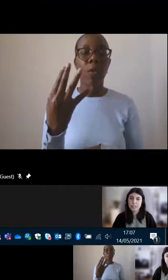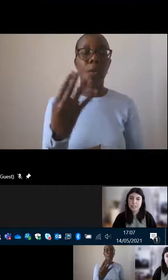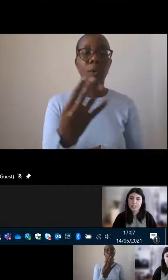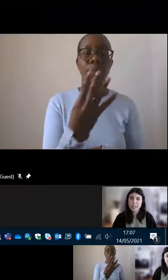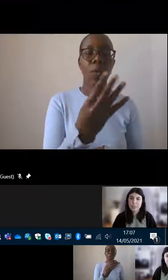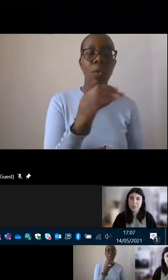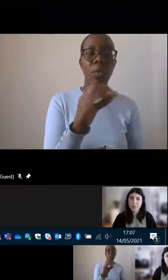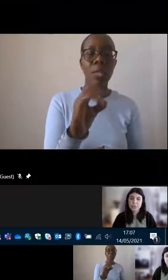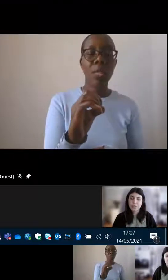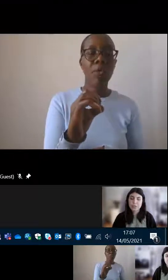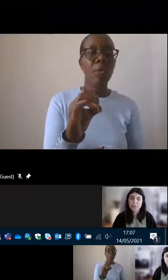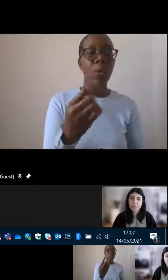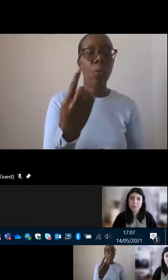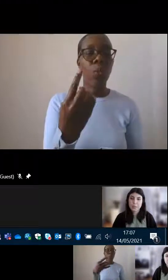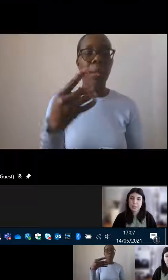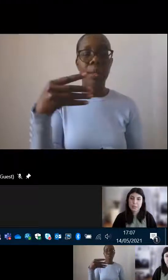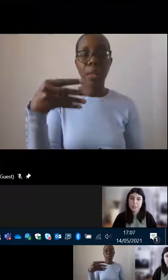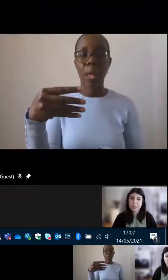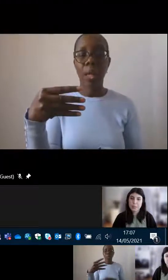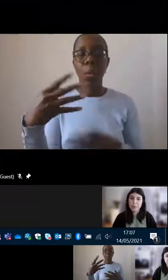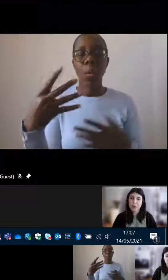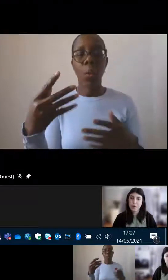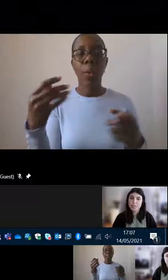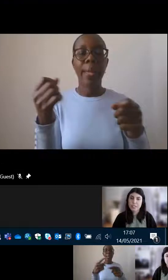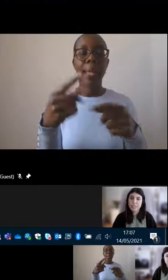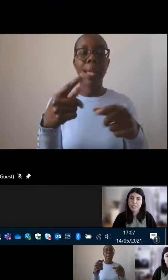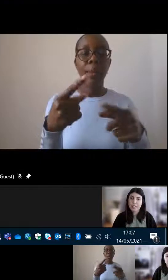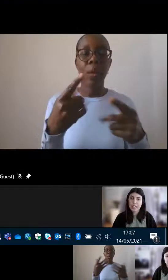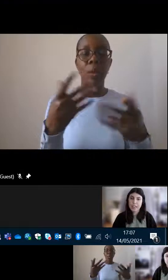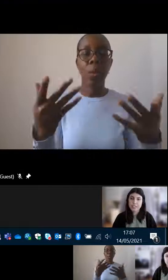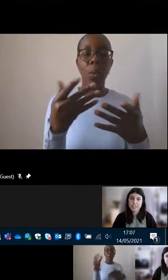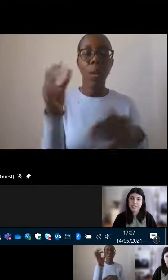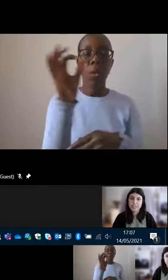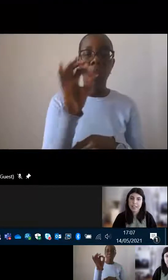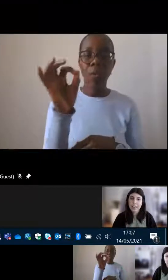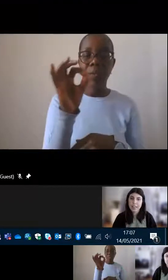4019, or you can also email them at